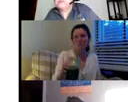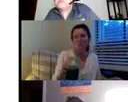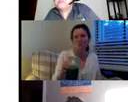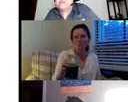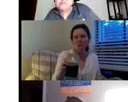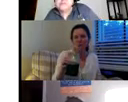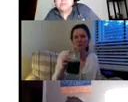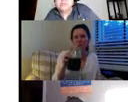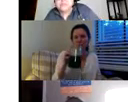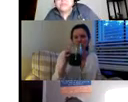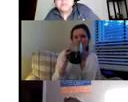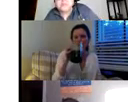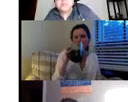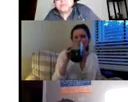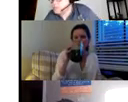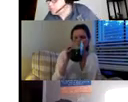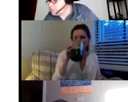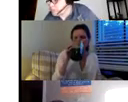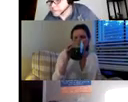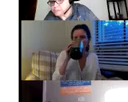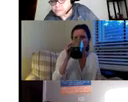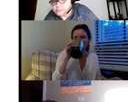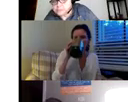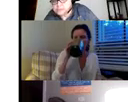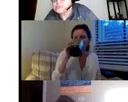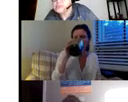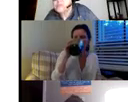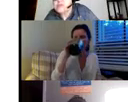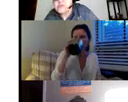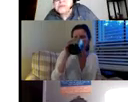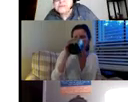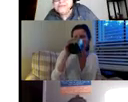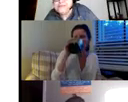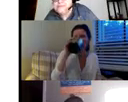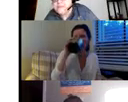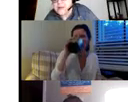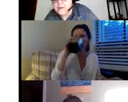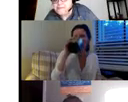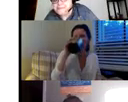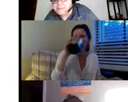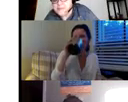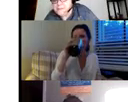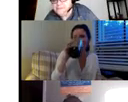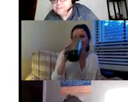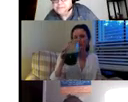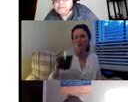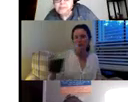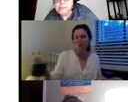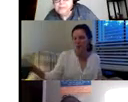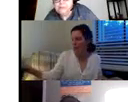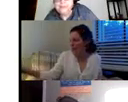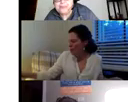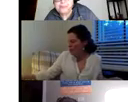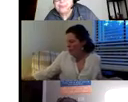Helps us to cultivate a relationship with Mother Earth and the feminine nature of God. So to think about,